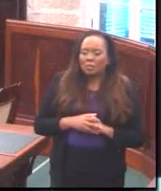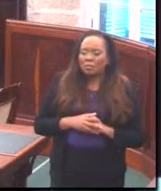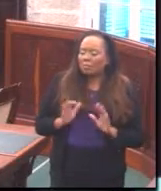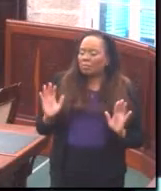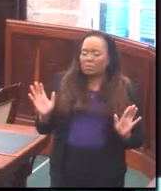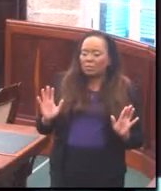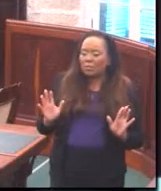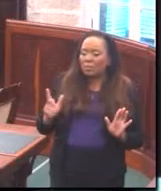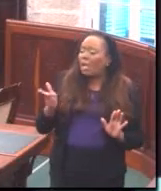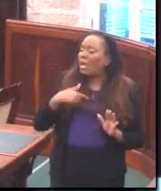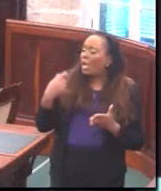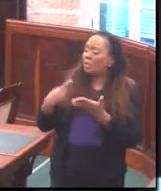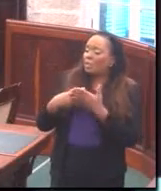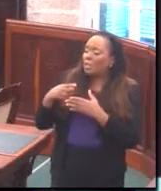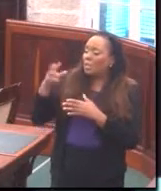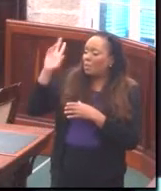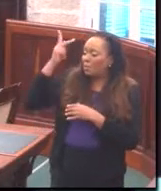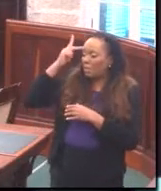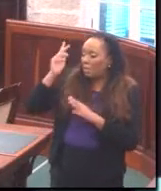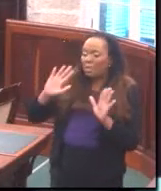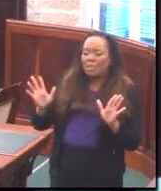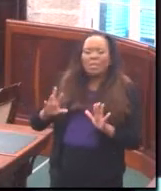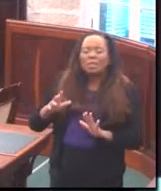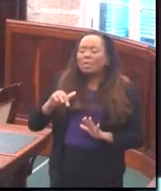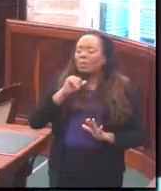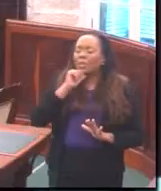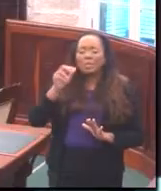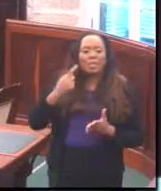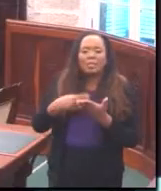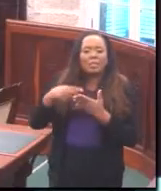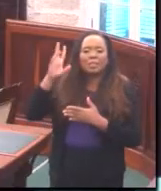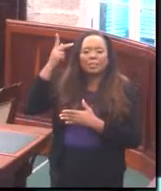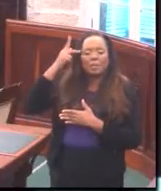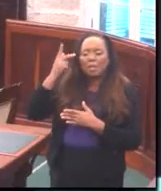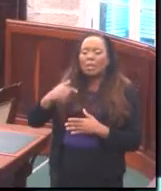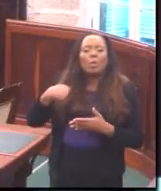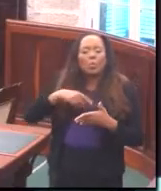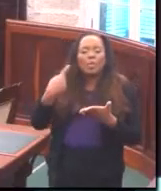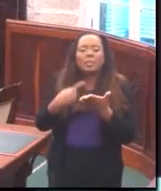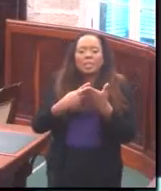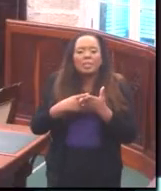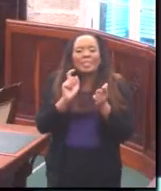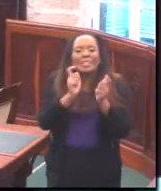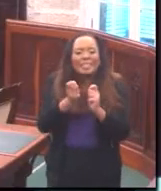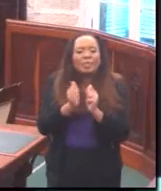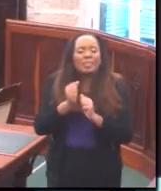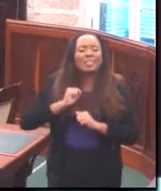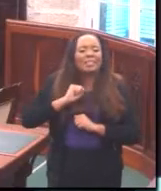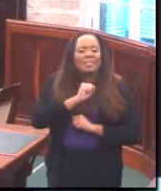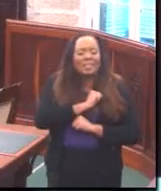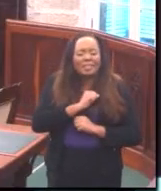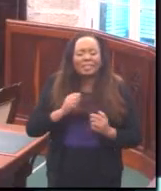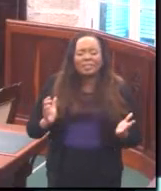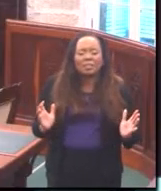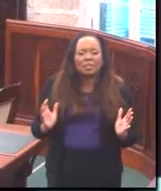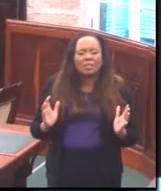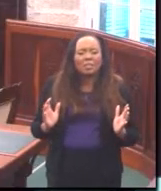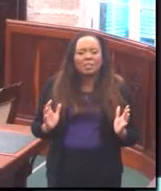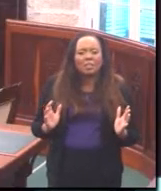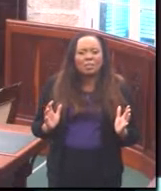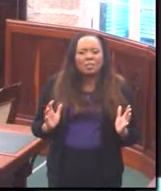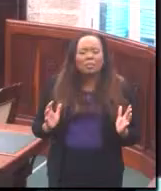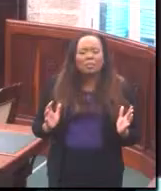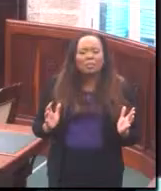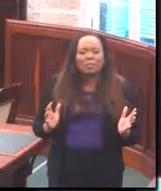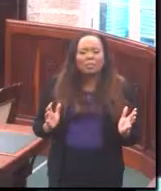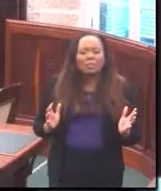Yes. the amendment from the House is not before this honourable chamber. Granted, sir. So deal with the amendments from the Senate. Yes. Well,